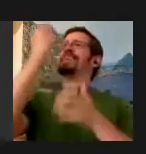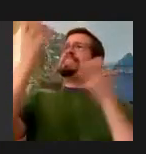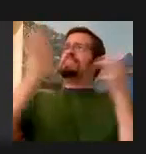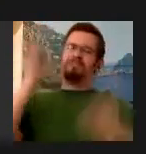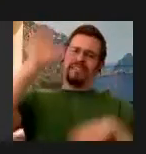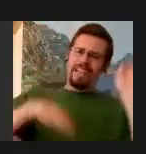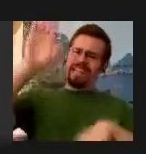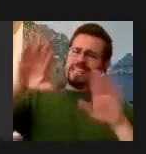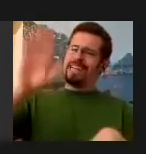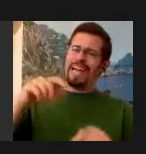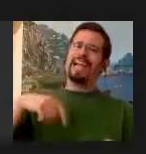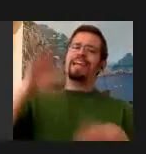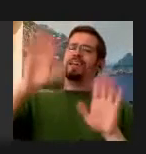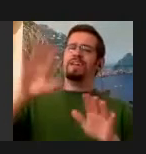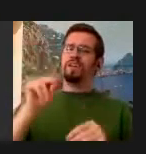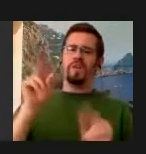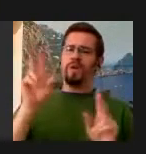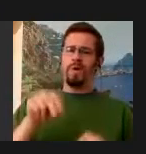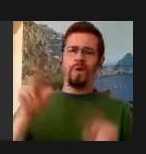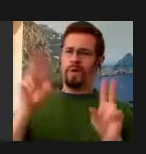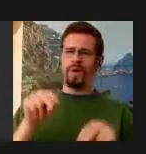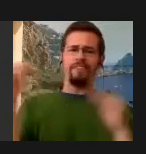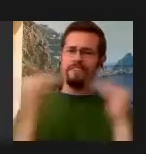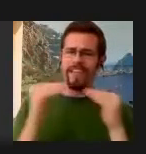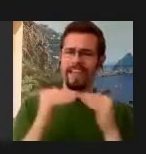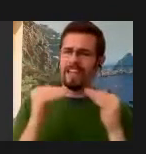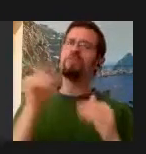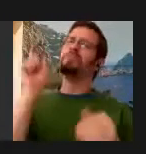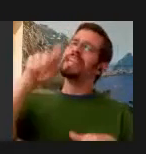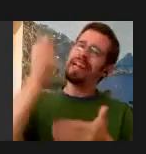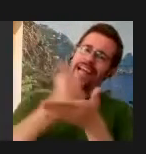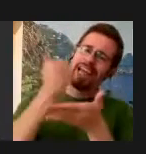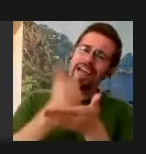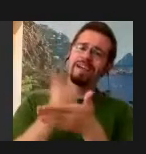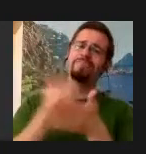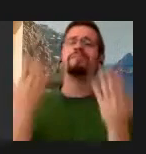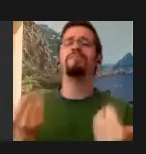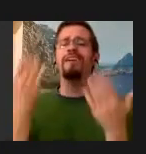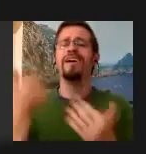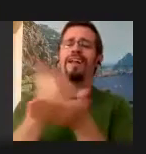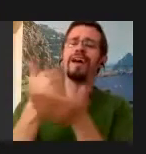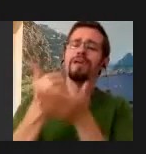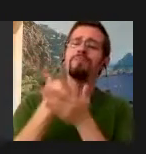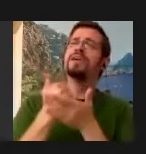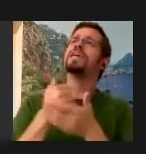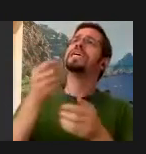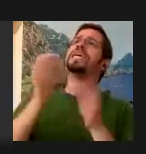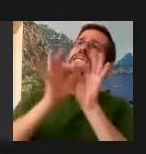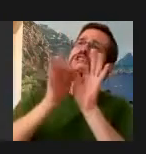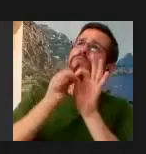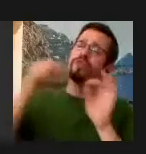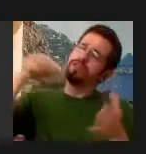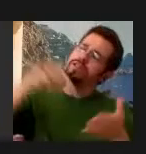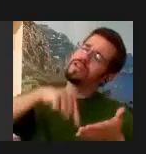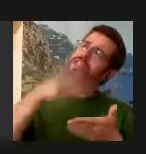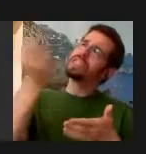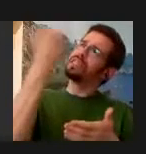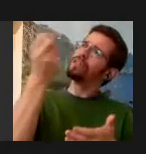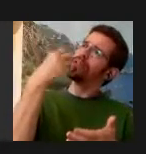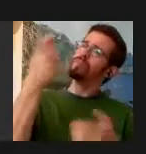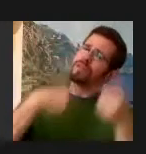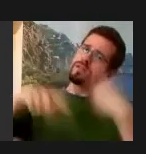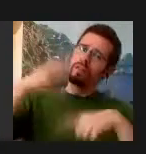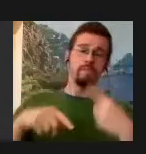"No, that's not fair. We need help, so you can help us. Translate for us these." But I was doing that